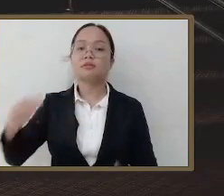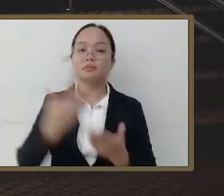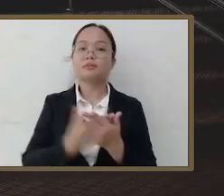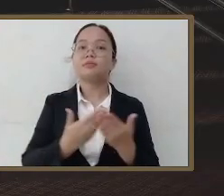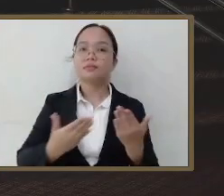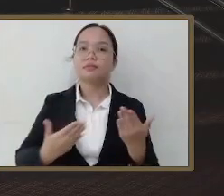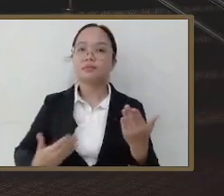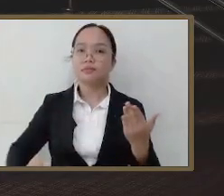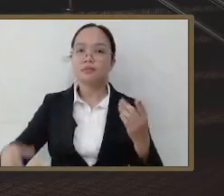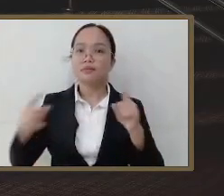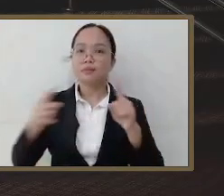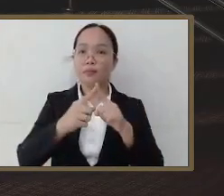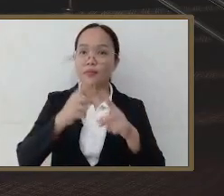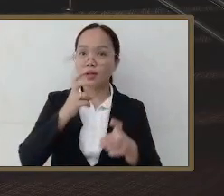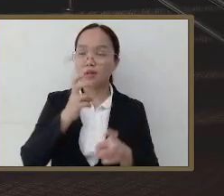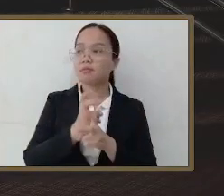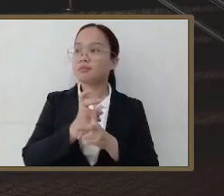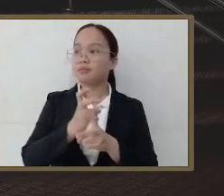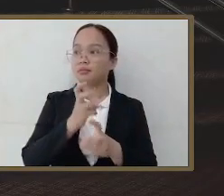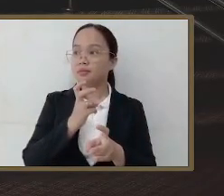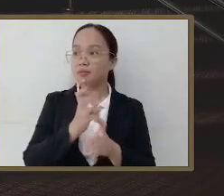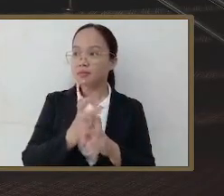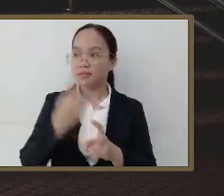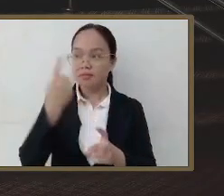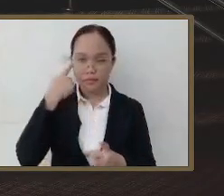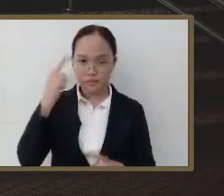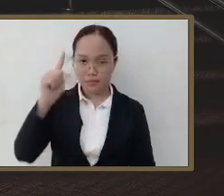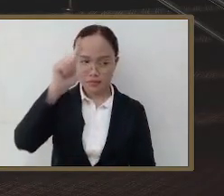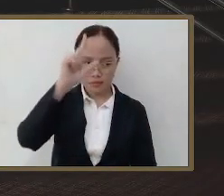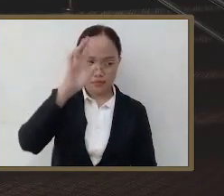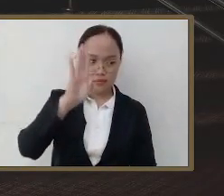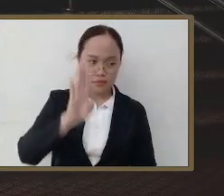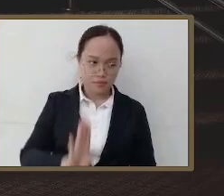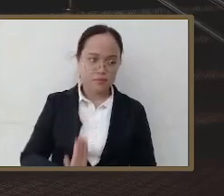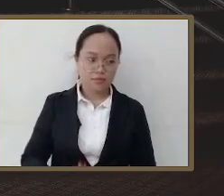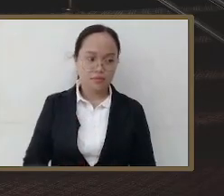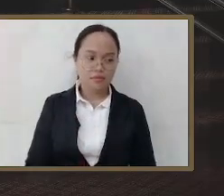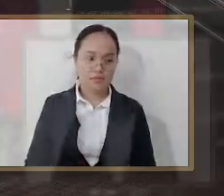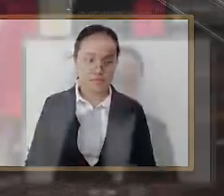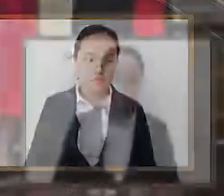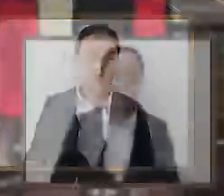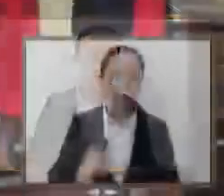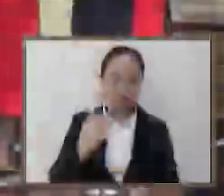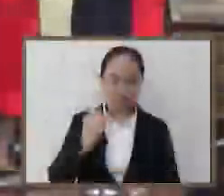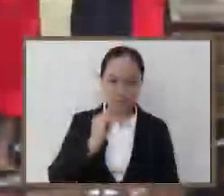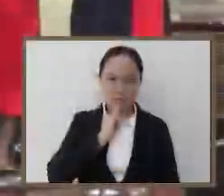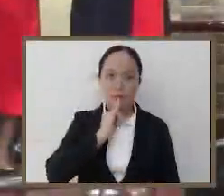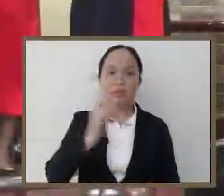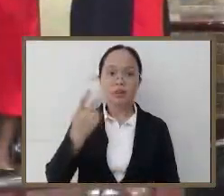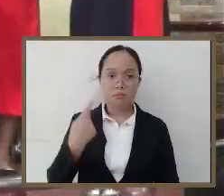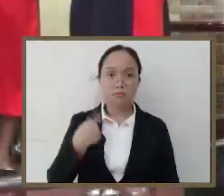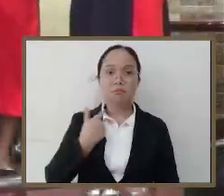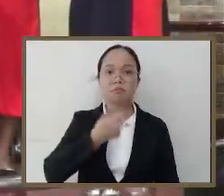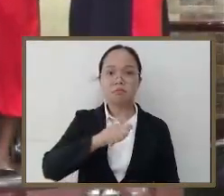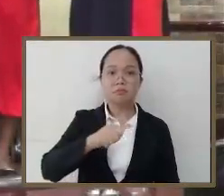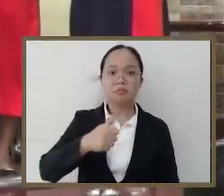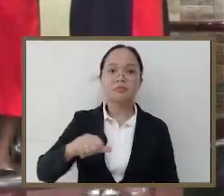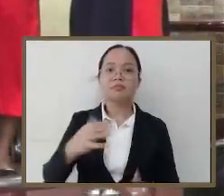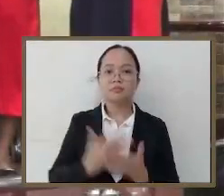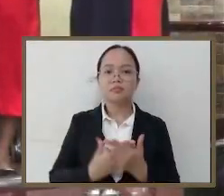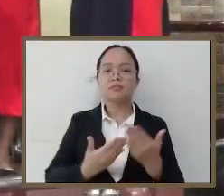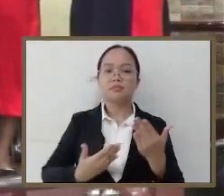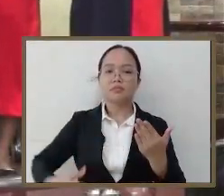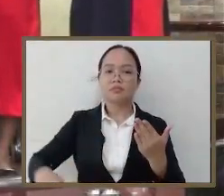anything too hard for God is anything